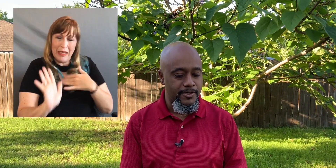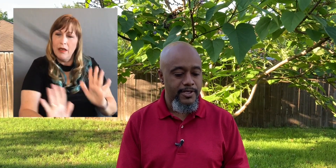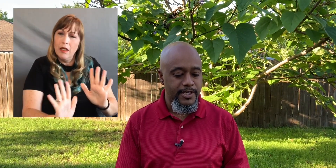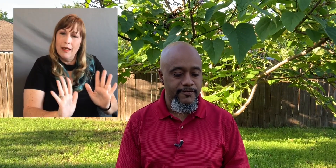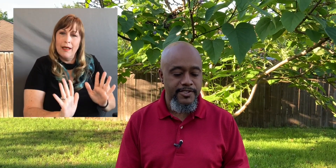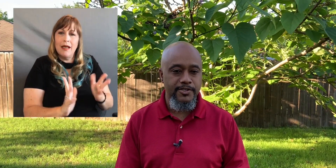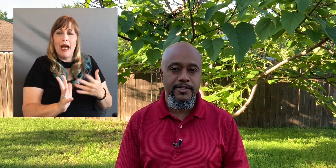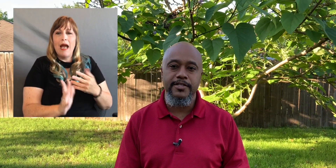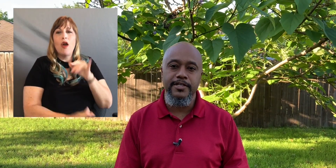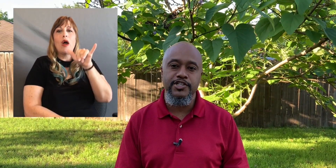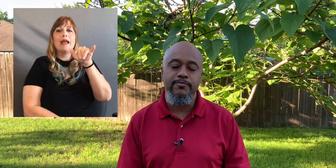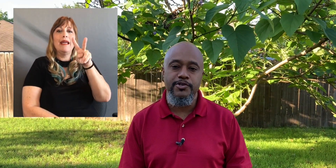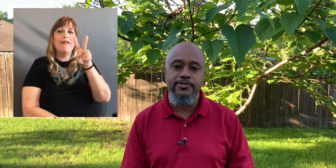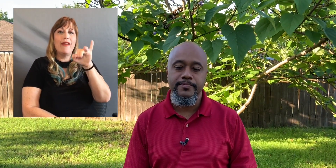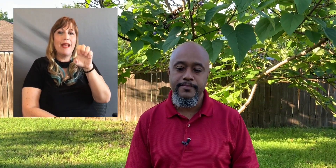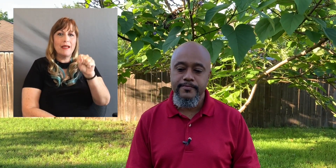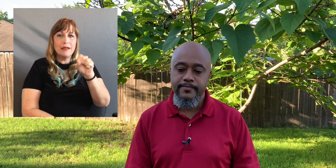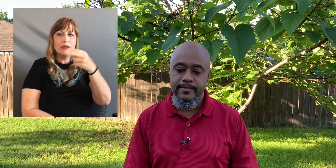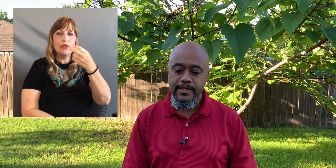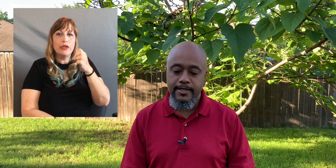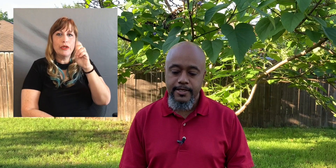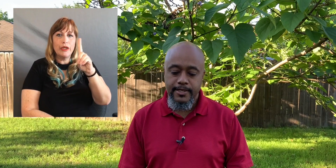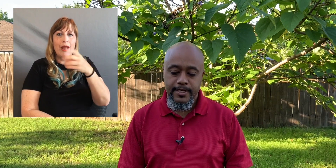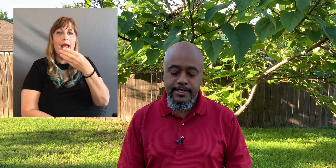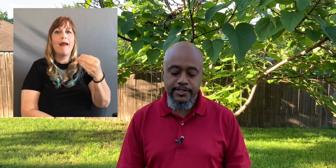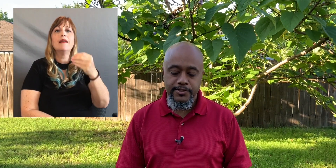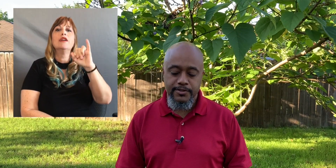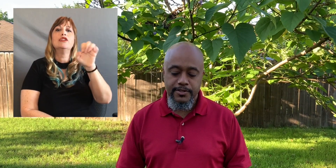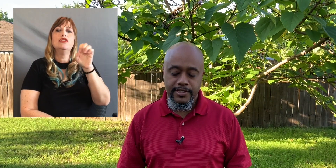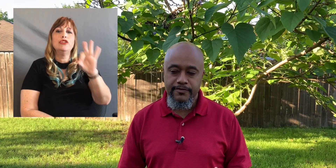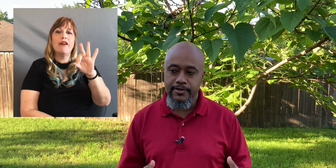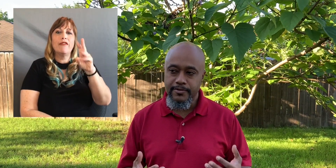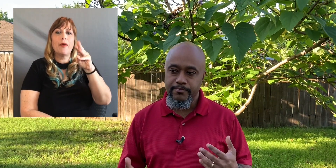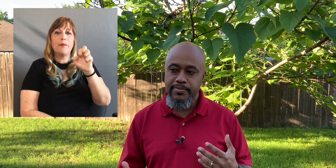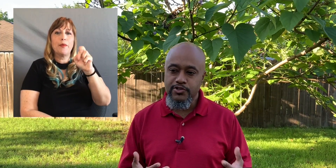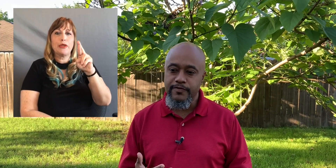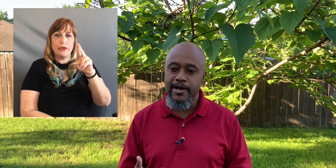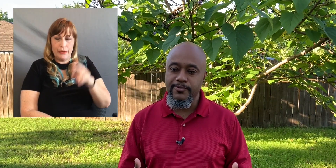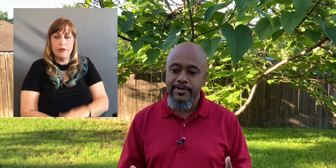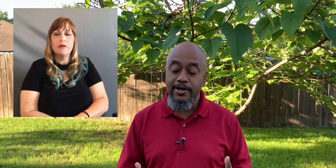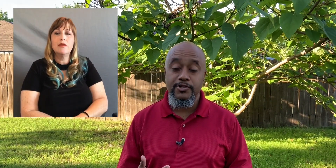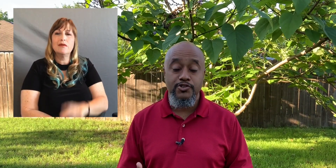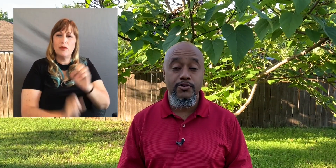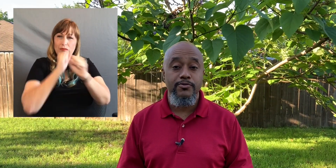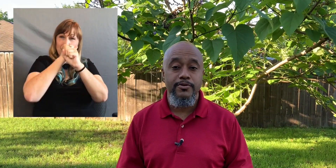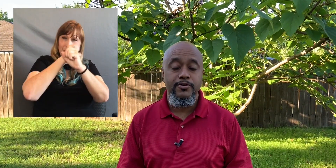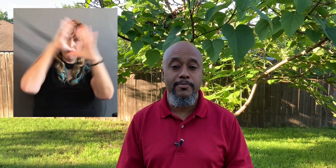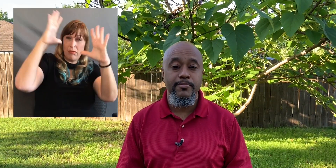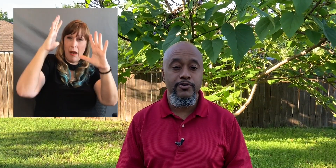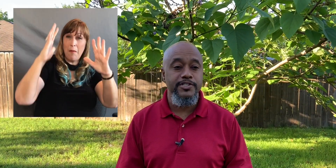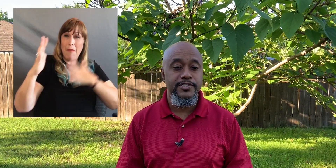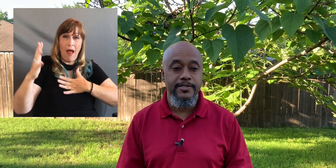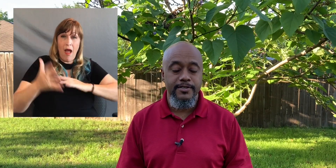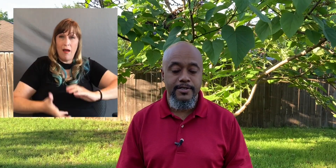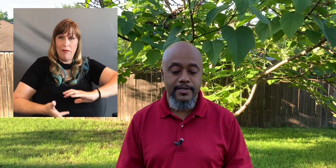are Yves Hood and Jeff Mercer. And to give a picture of how out of control, you know,